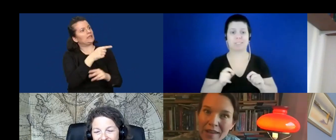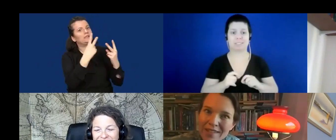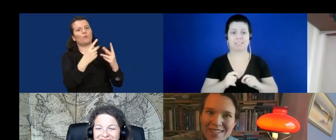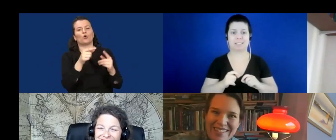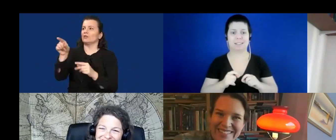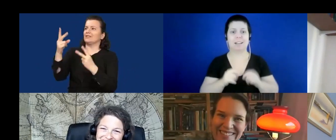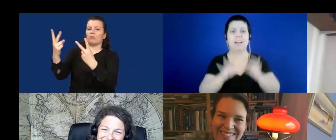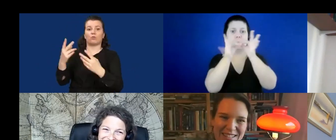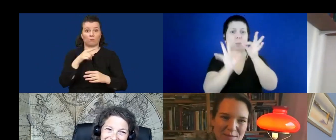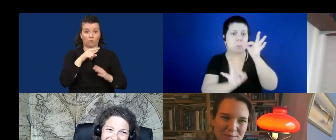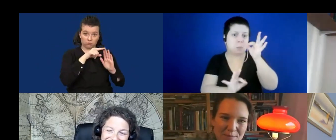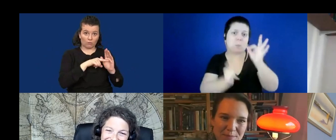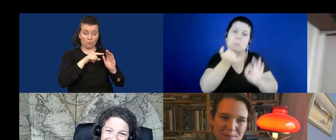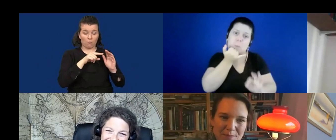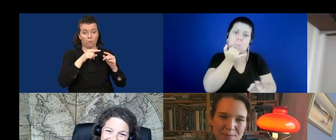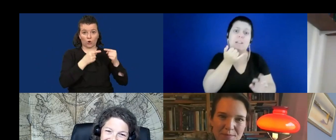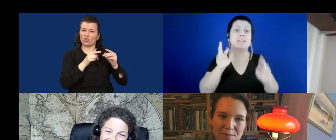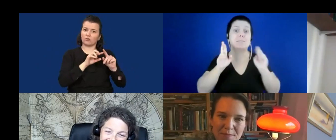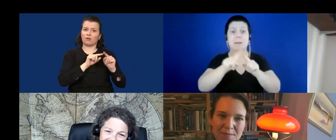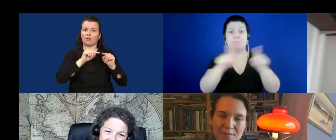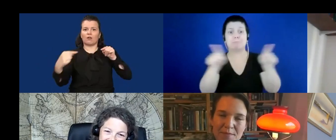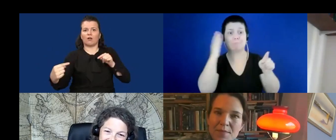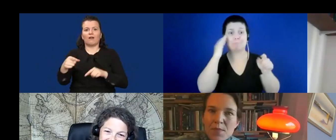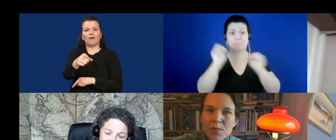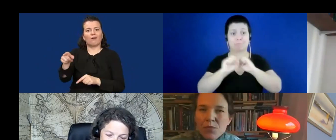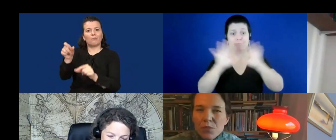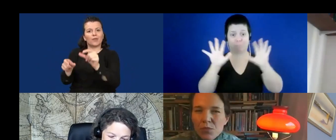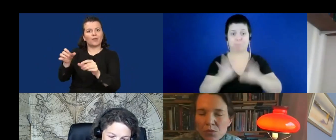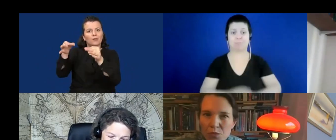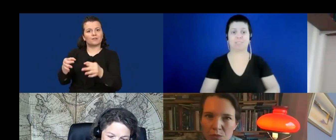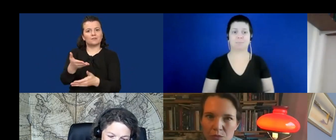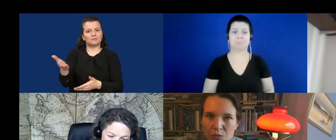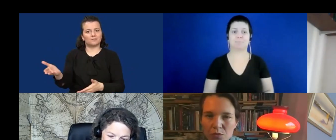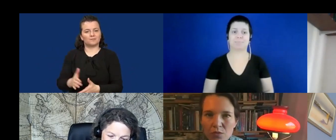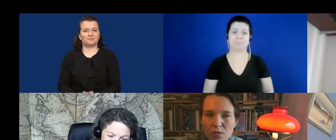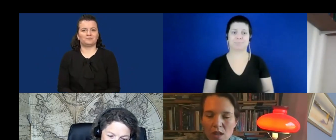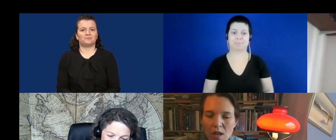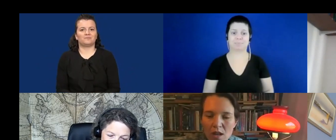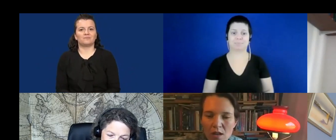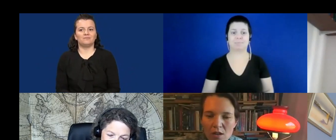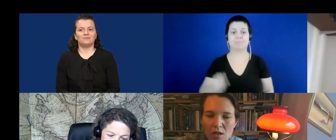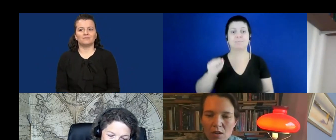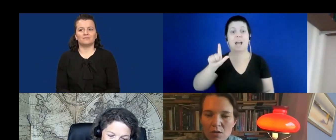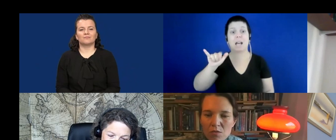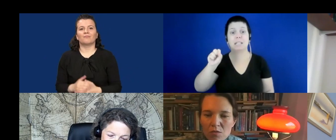the point. Yes, absolutely. And Allison?